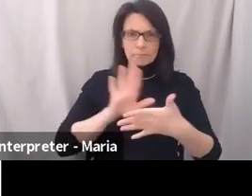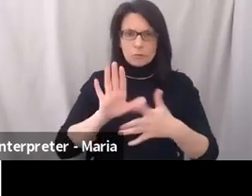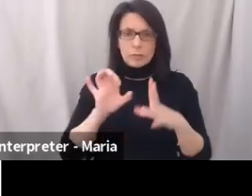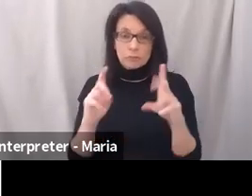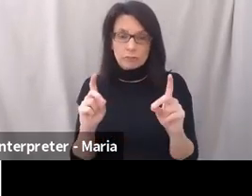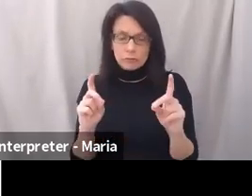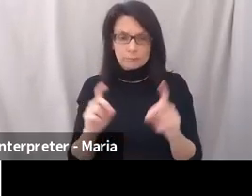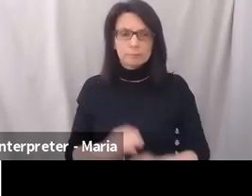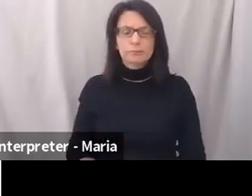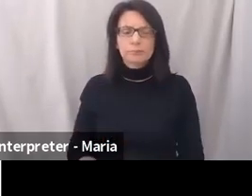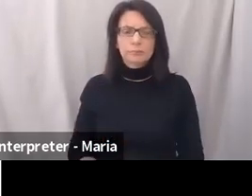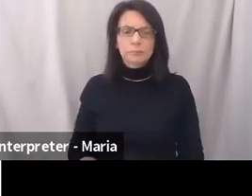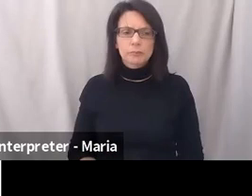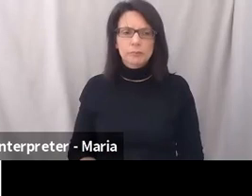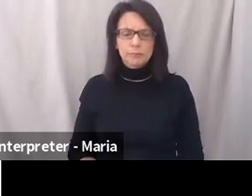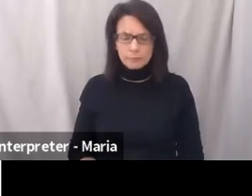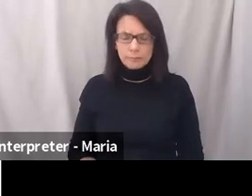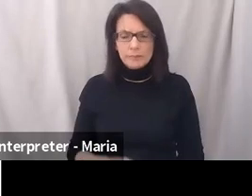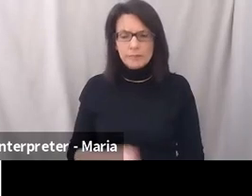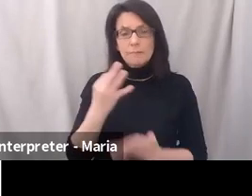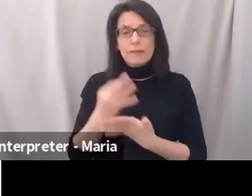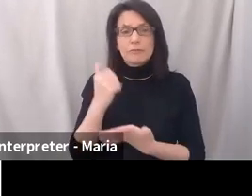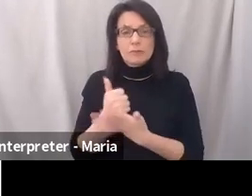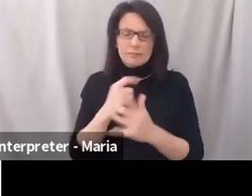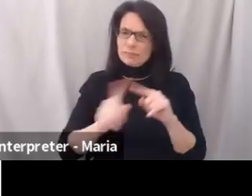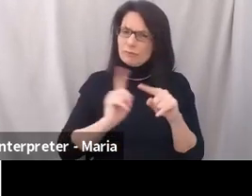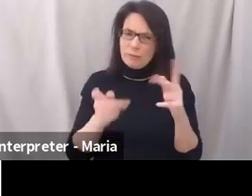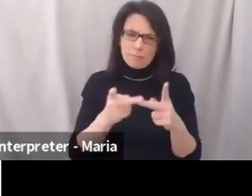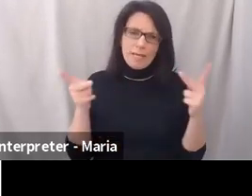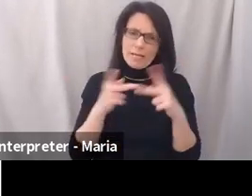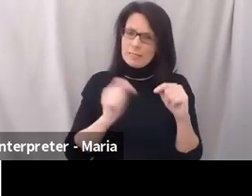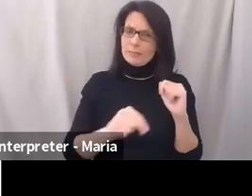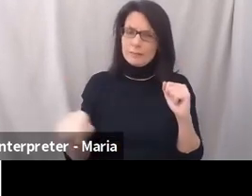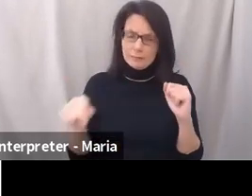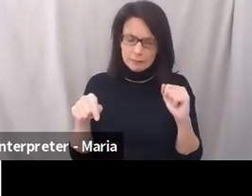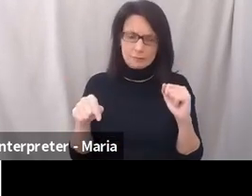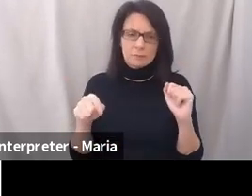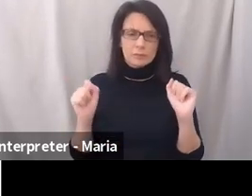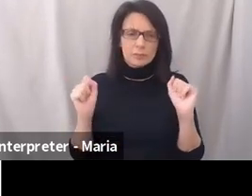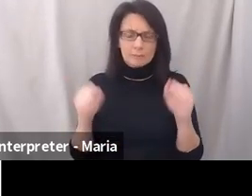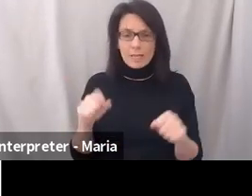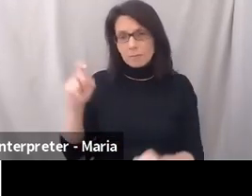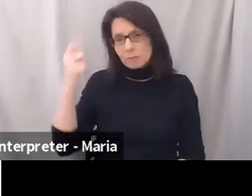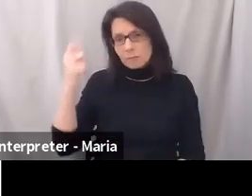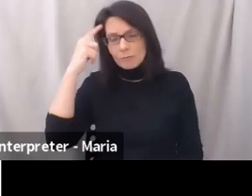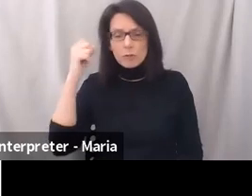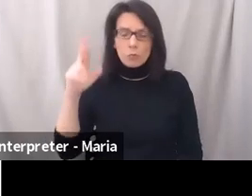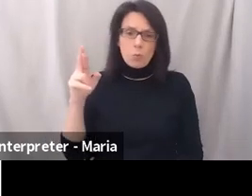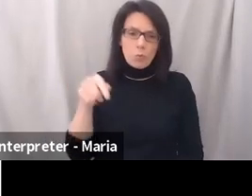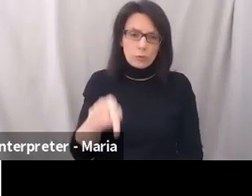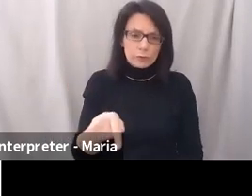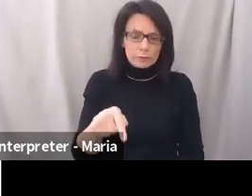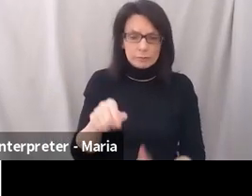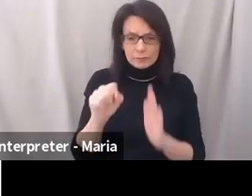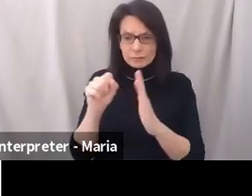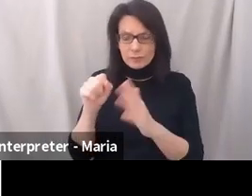Financial aid comes usually from different resources. So it can come from Fed or government, federal government,